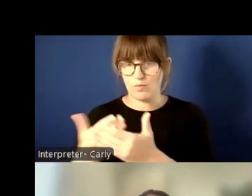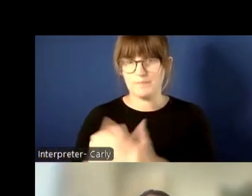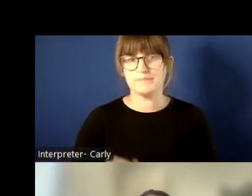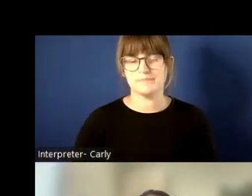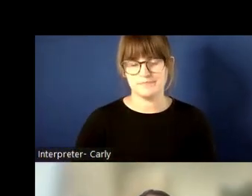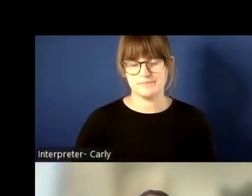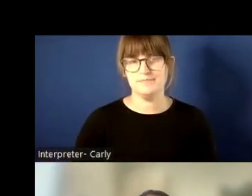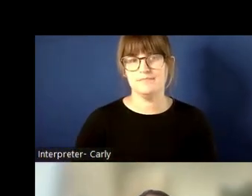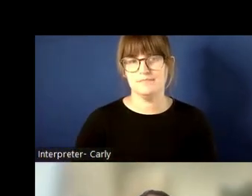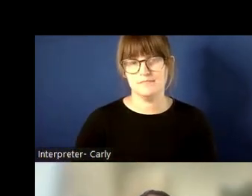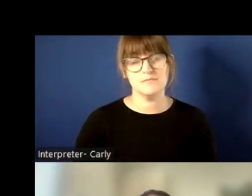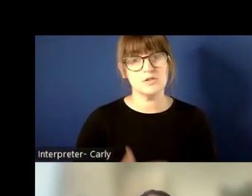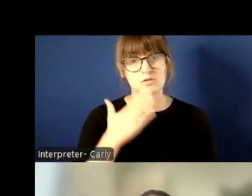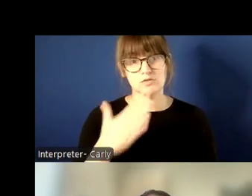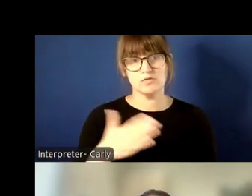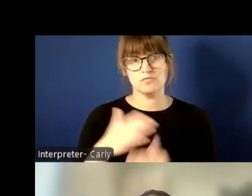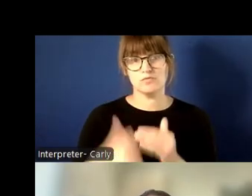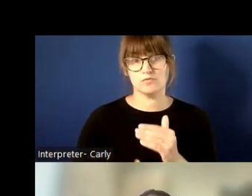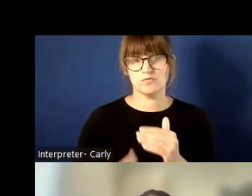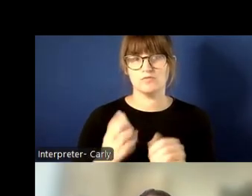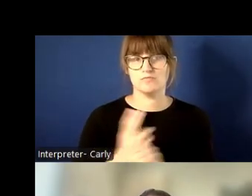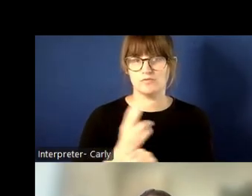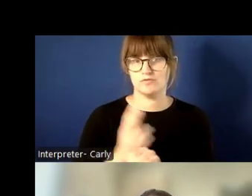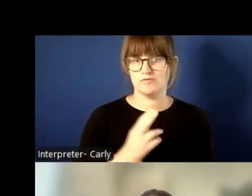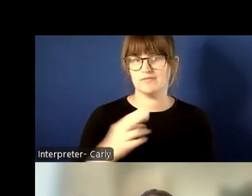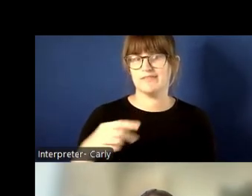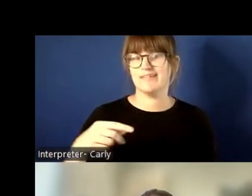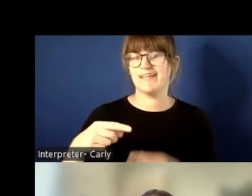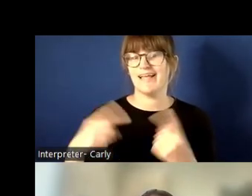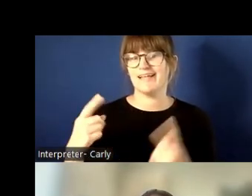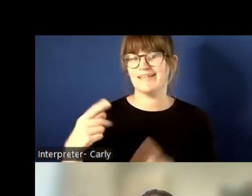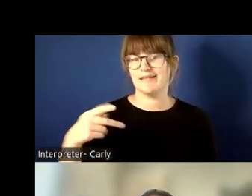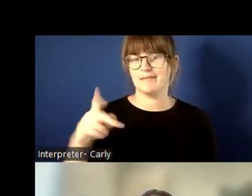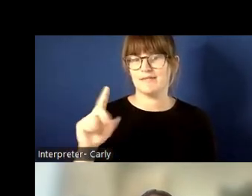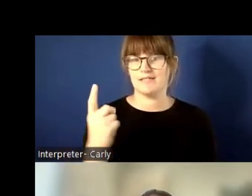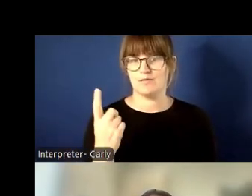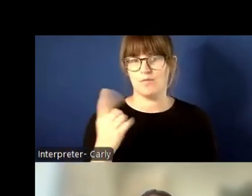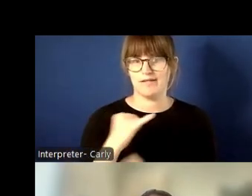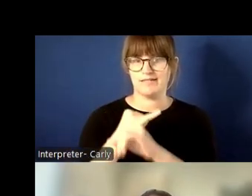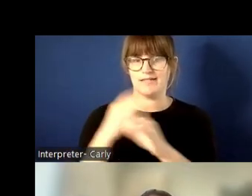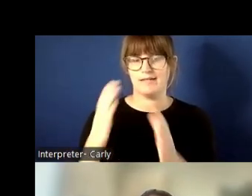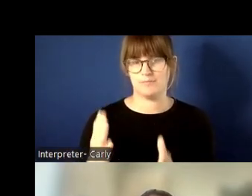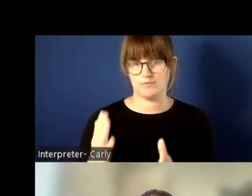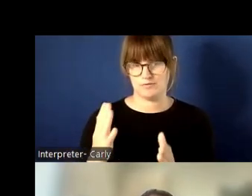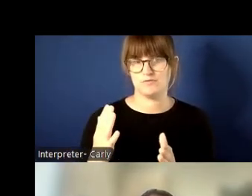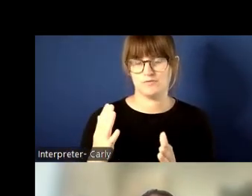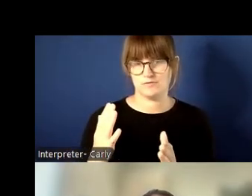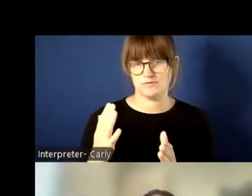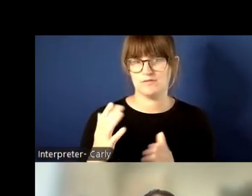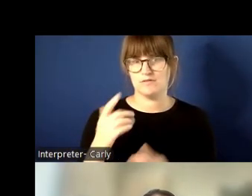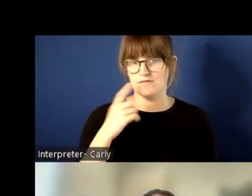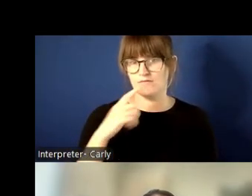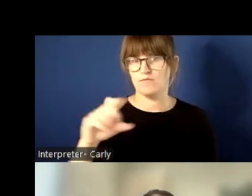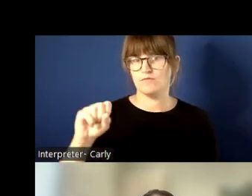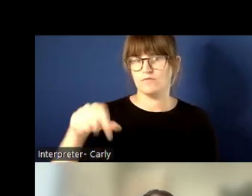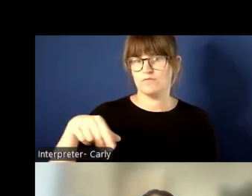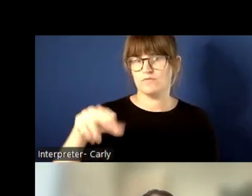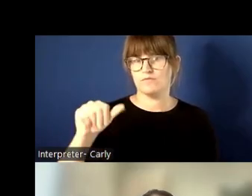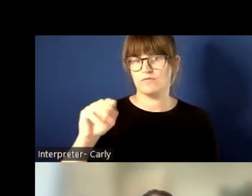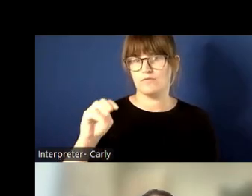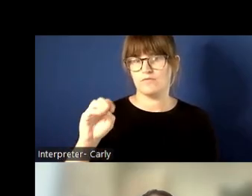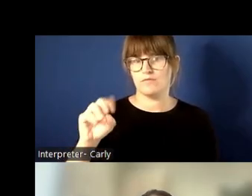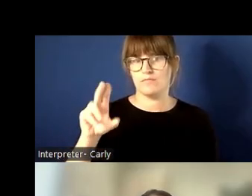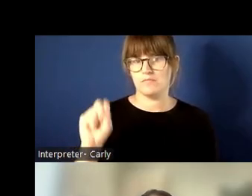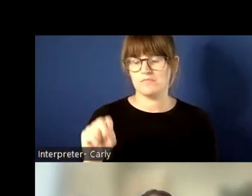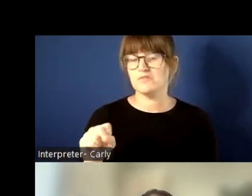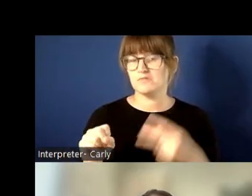there's great outcomes of using anti-PD-1 inhibitors with locally advanced and metastatic squamous cell carcinoma. Cemiplimab has been approved